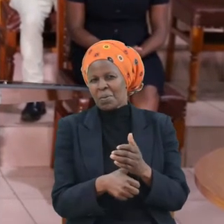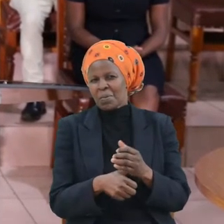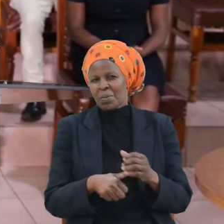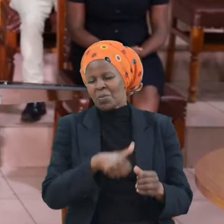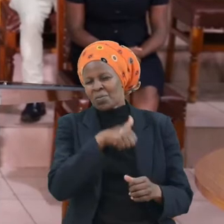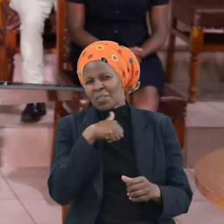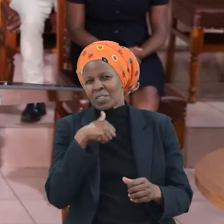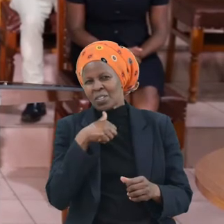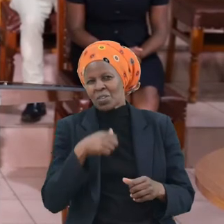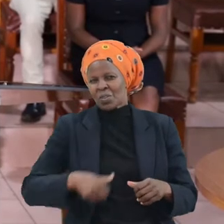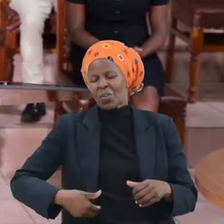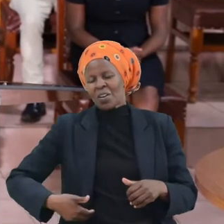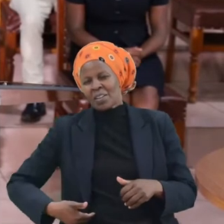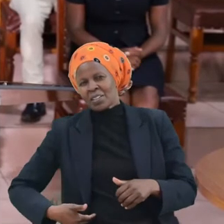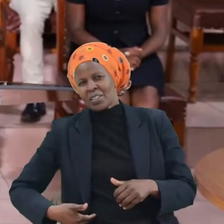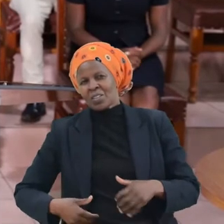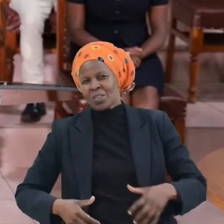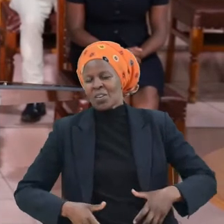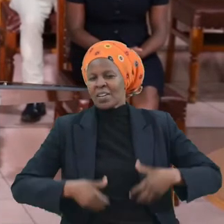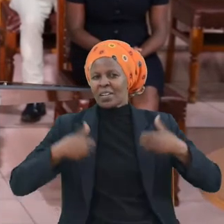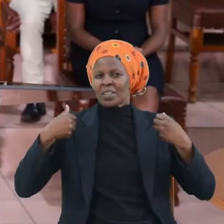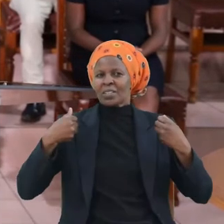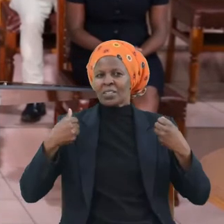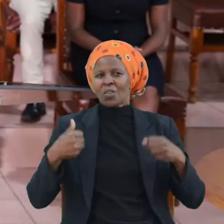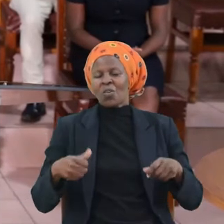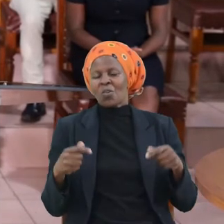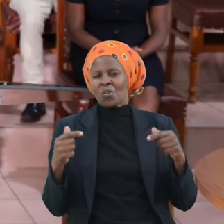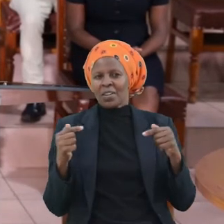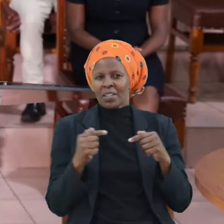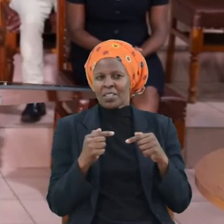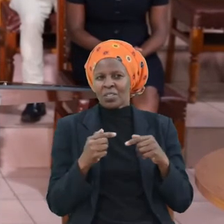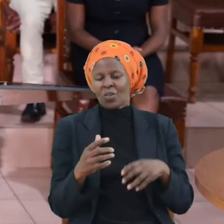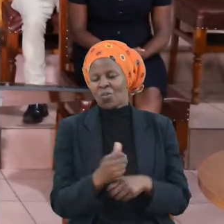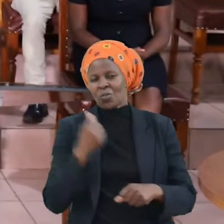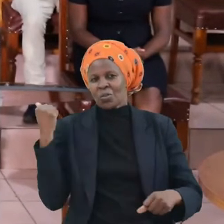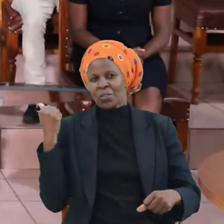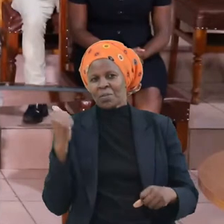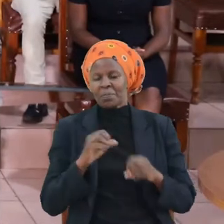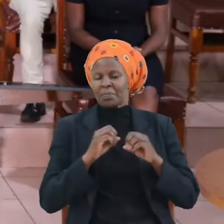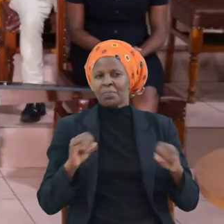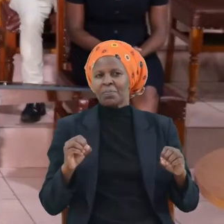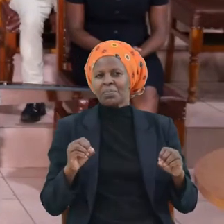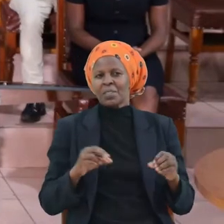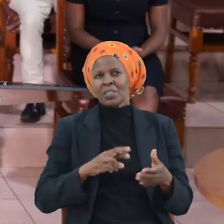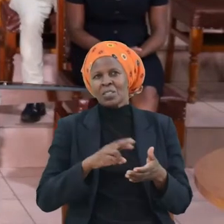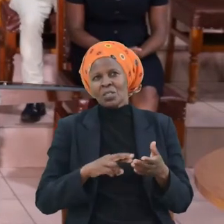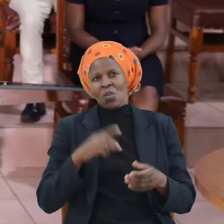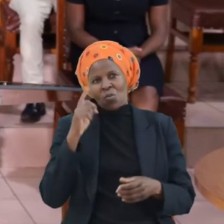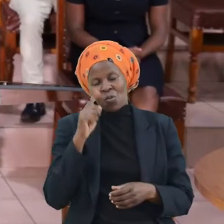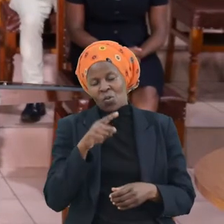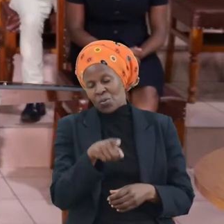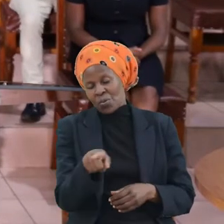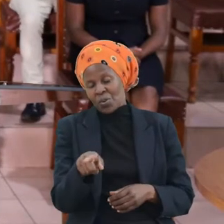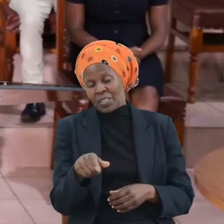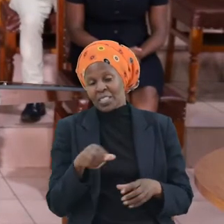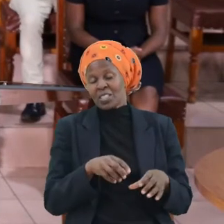persecution or famine or nakedness or danger or sword, as it is written? For your sake we